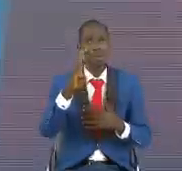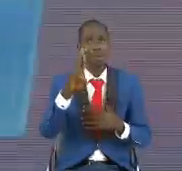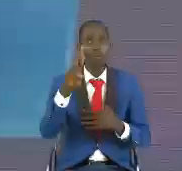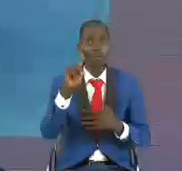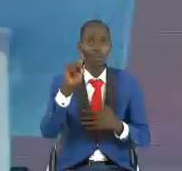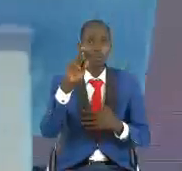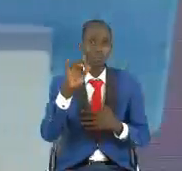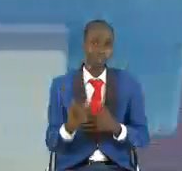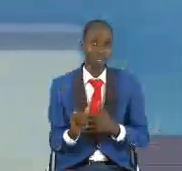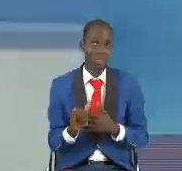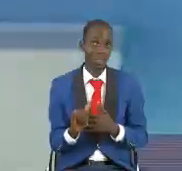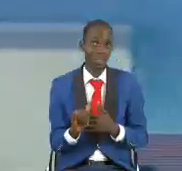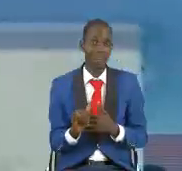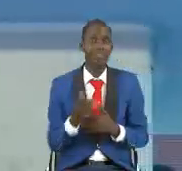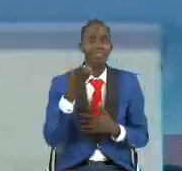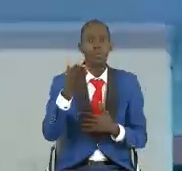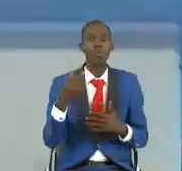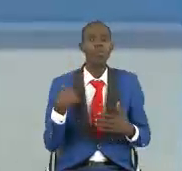crusade in where?